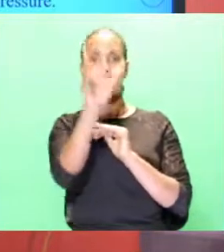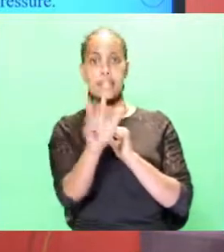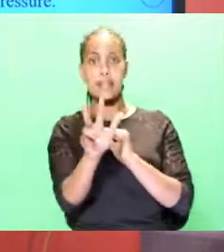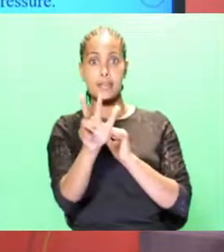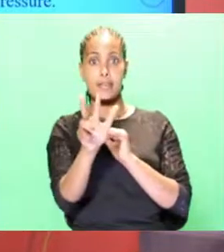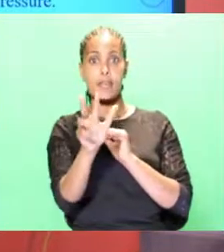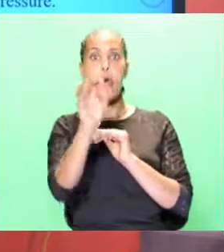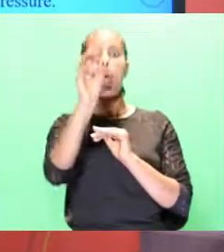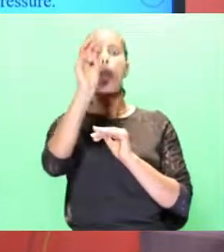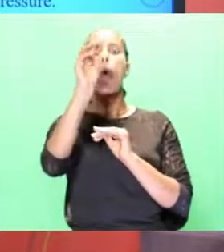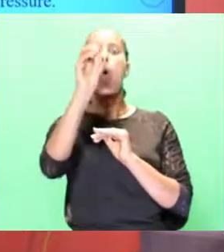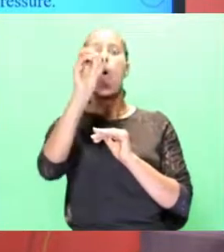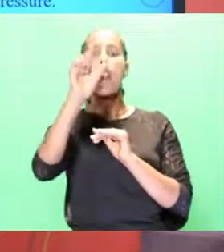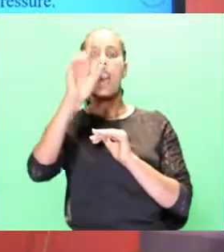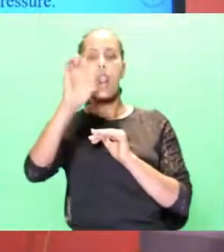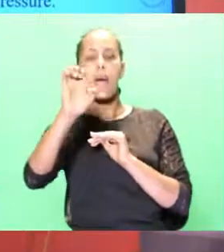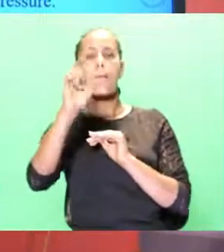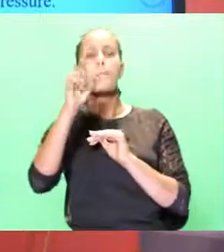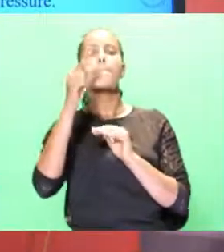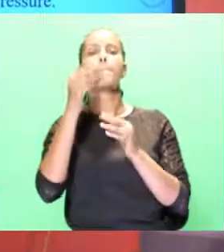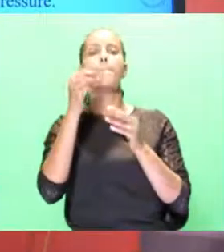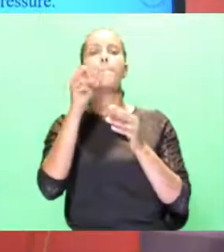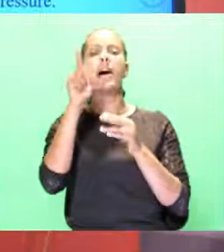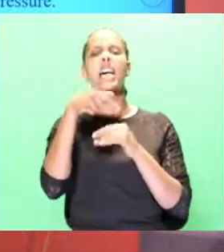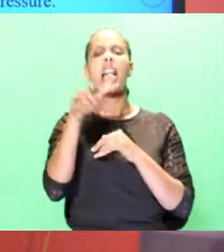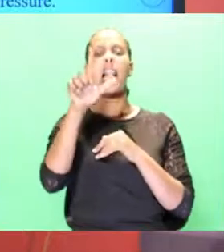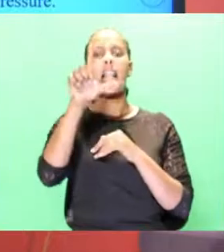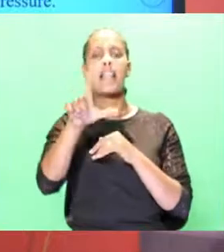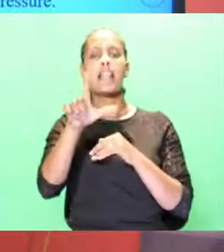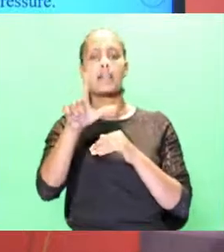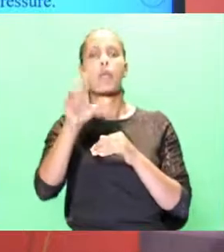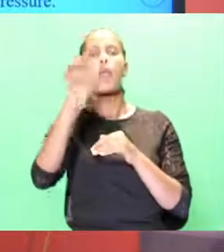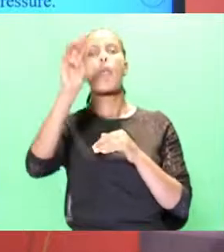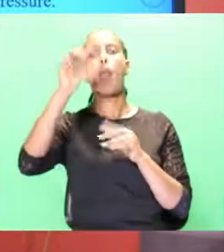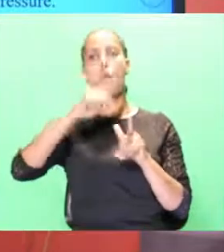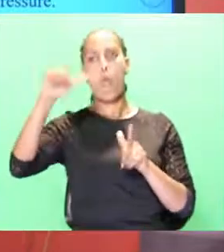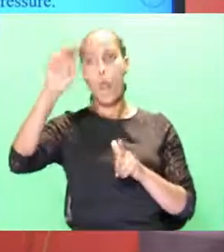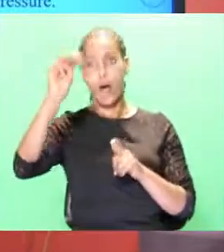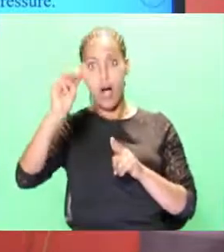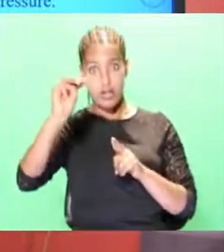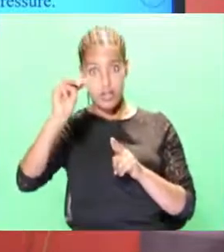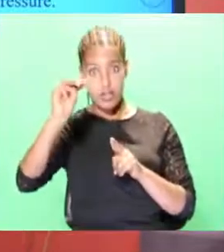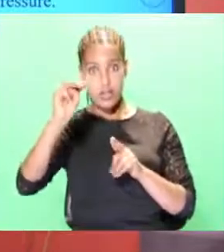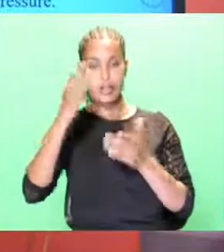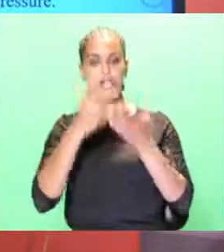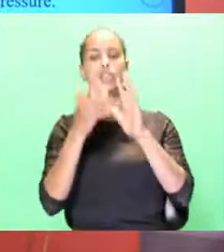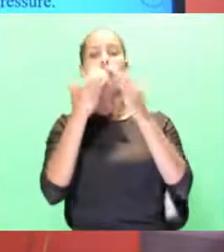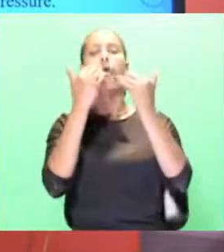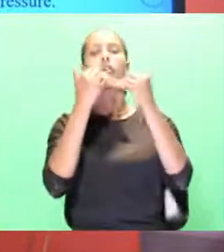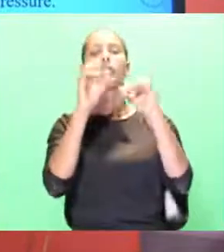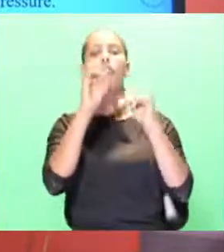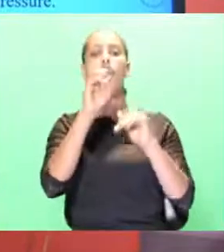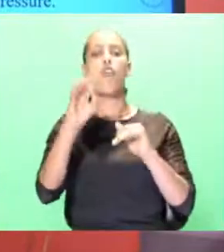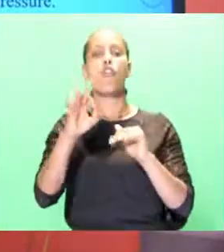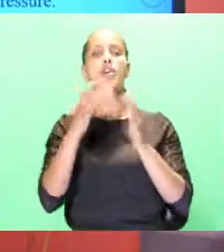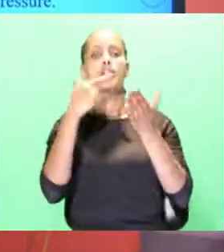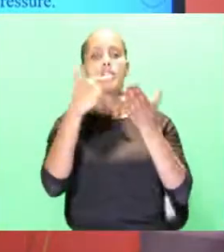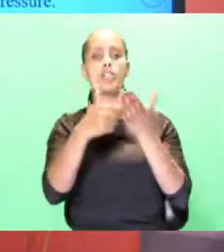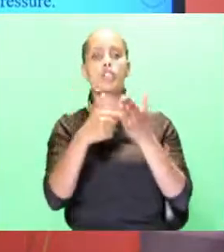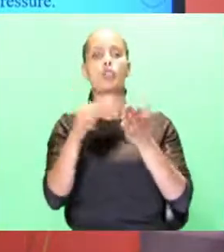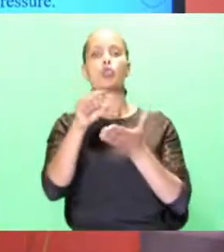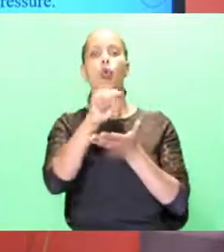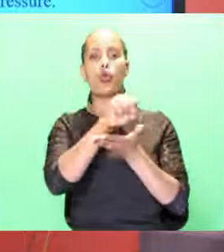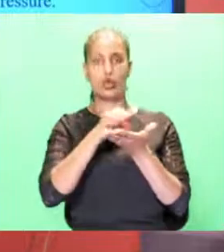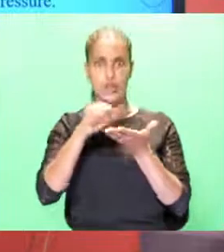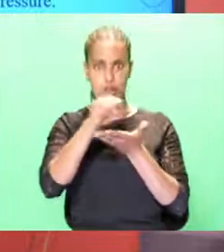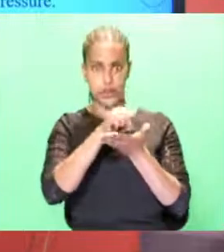0.3 mole per liter, known as molar. This is concentration of this